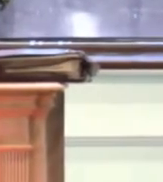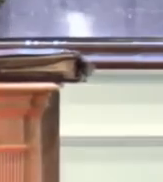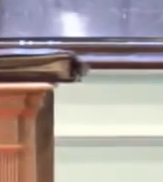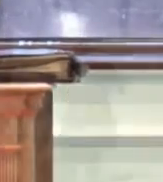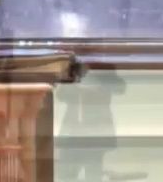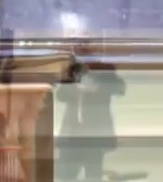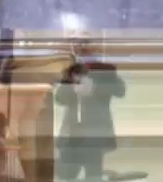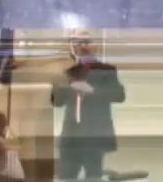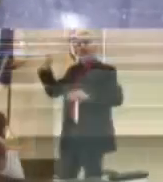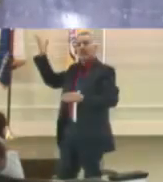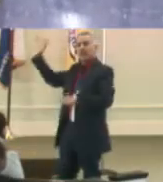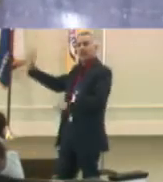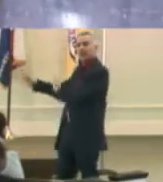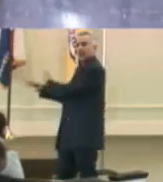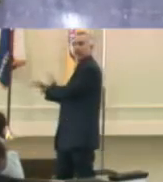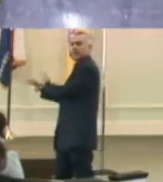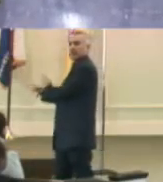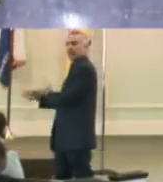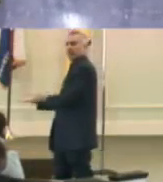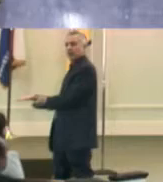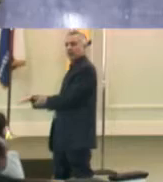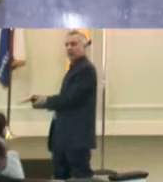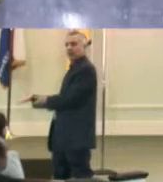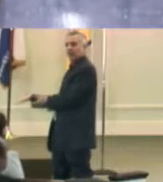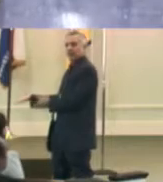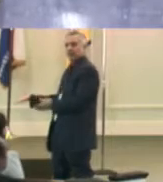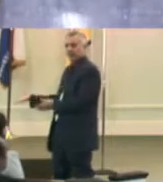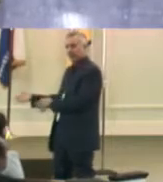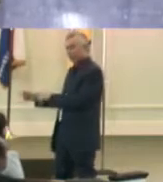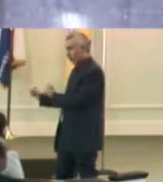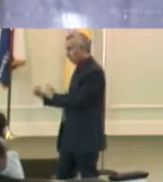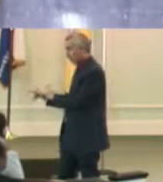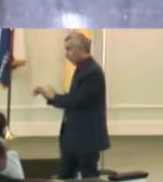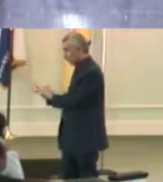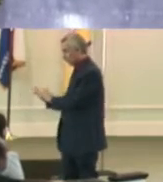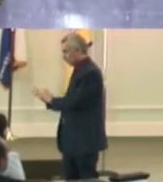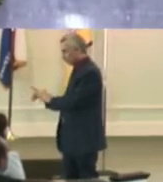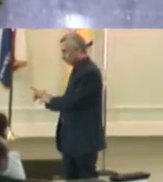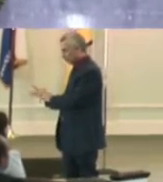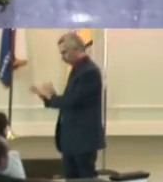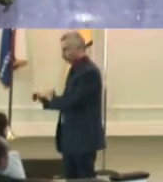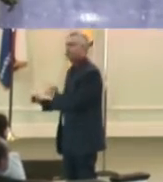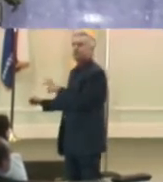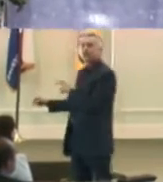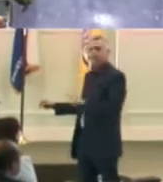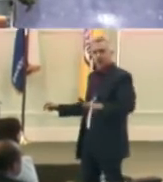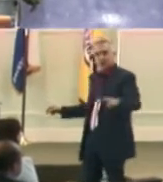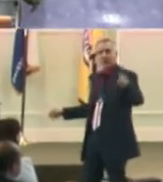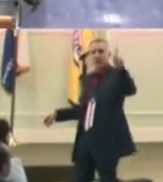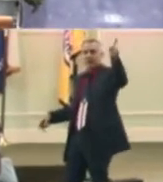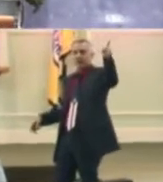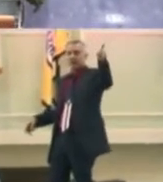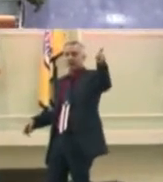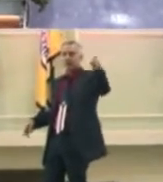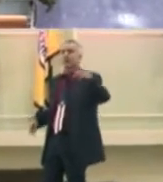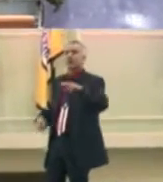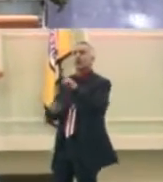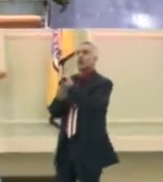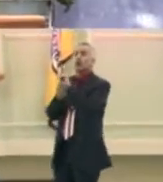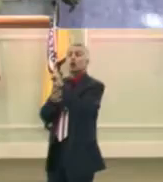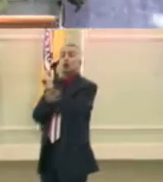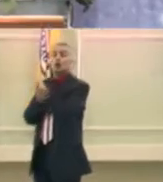care of his family, Elder Jones, back home. So it was okay. It was a good deal. Well, 2 weeks into